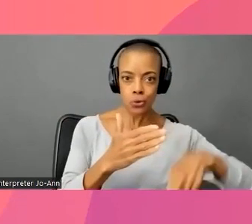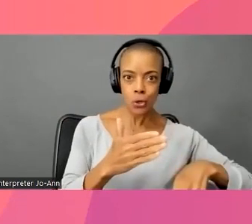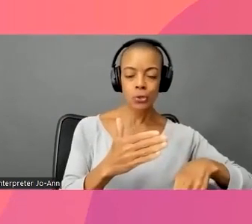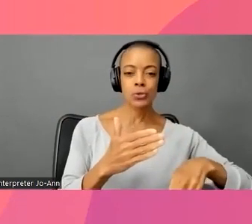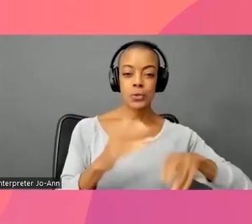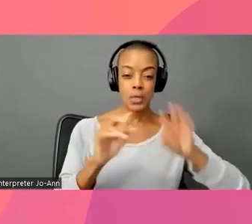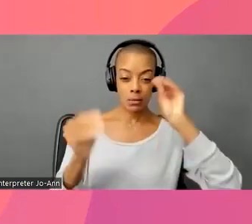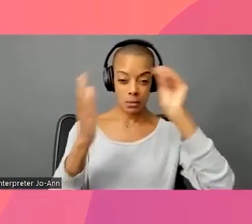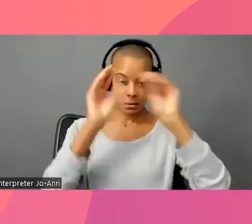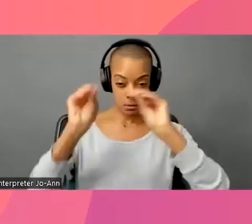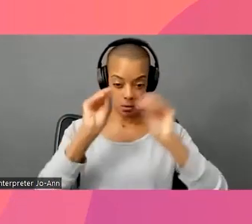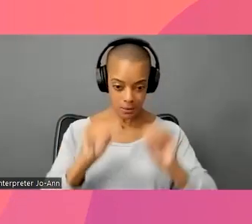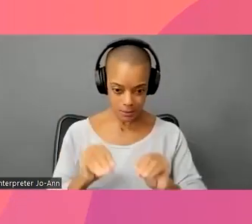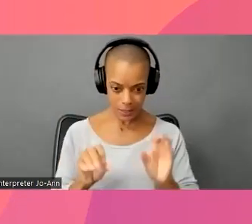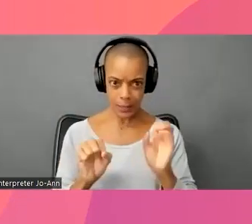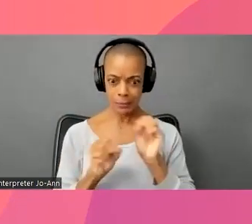them.